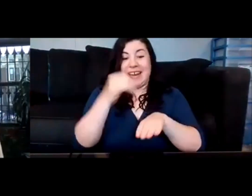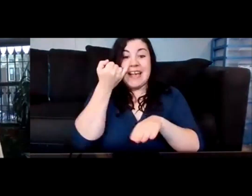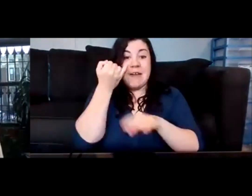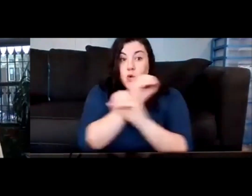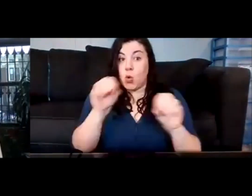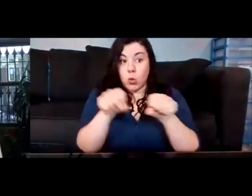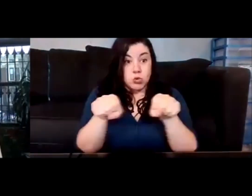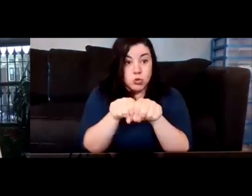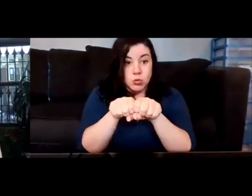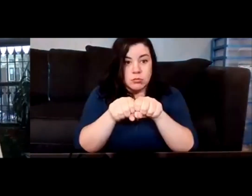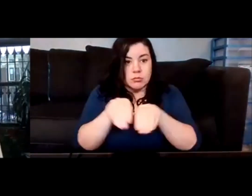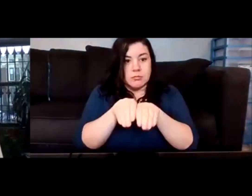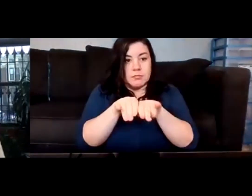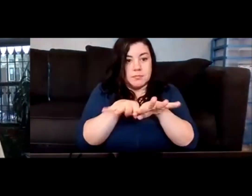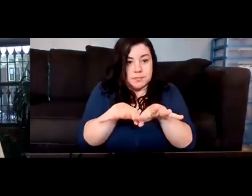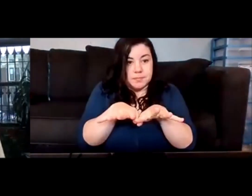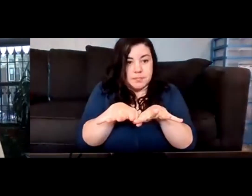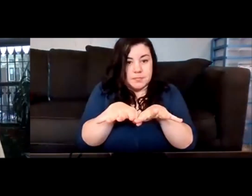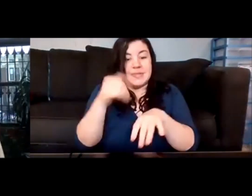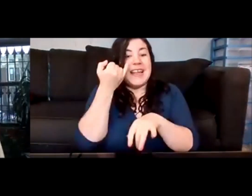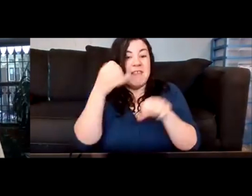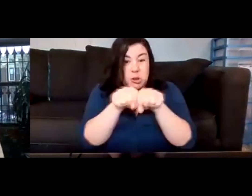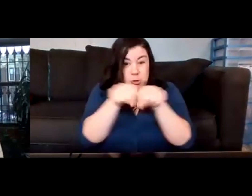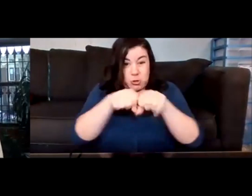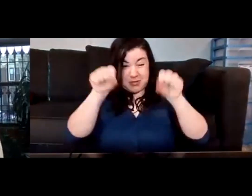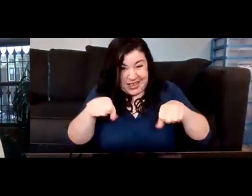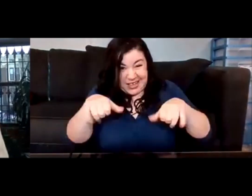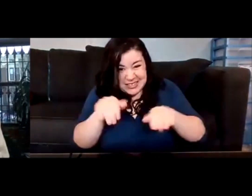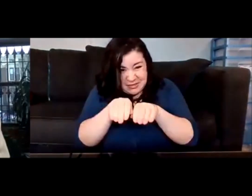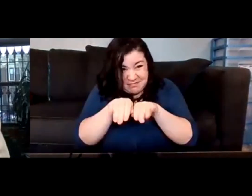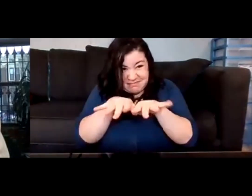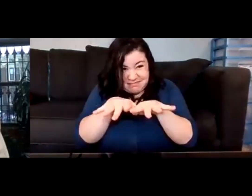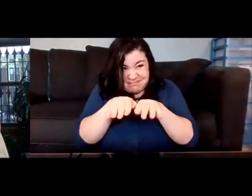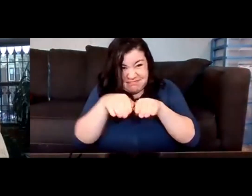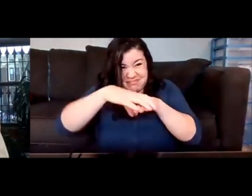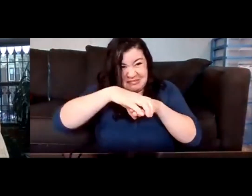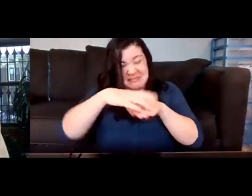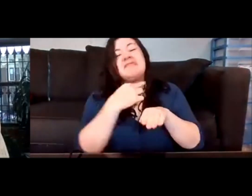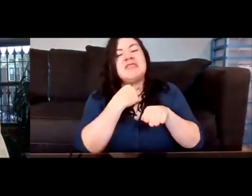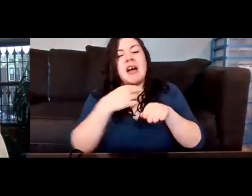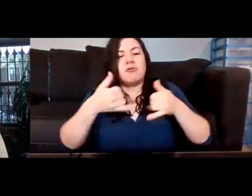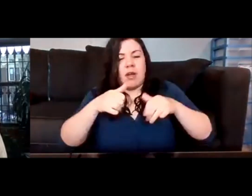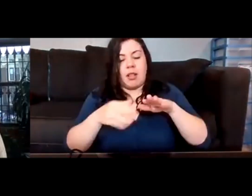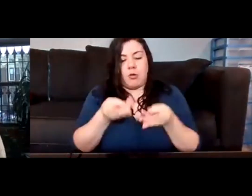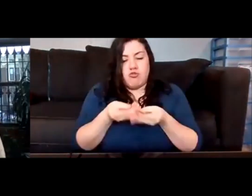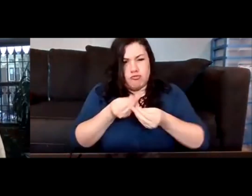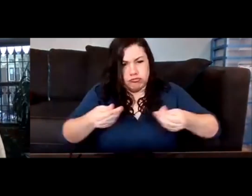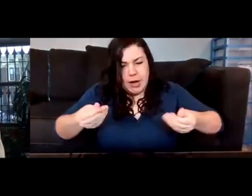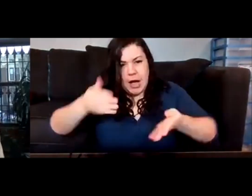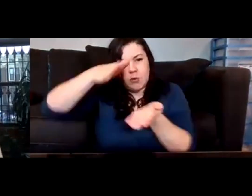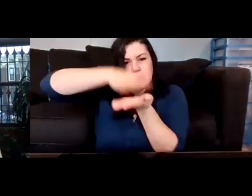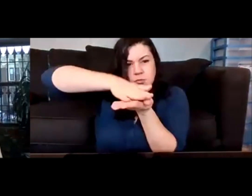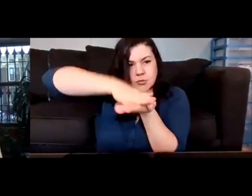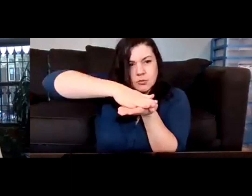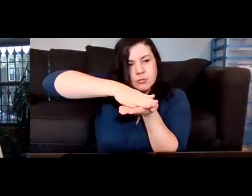your toes. If your feet are in shoes, can you even still spread your toes and almost feel the ground through your shoes? And